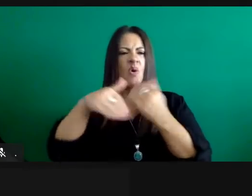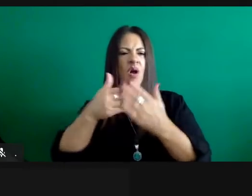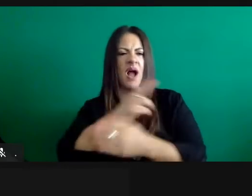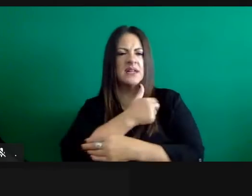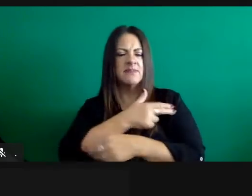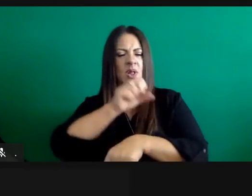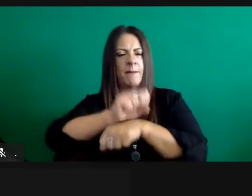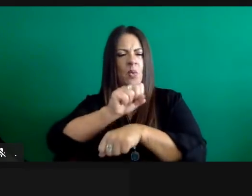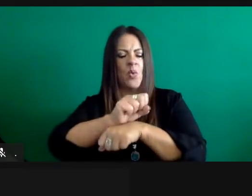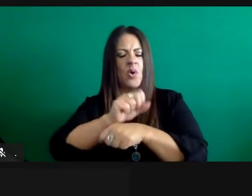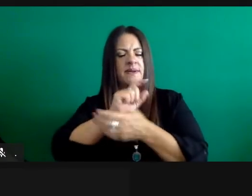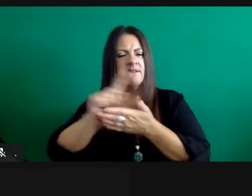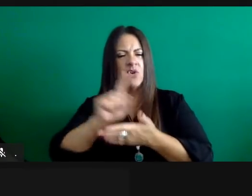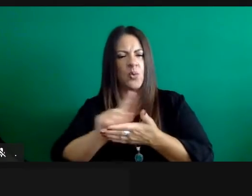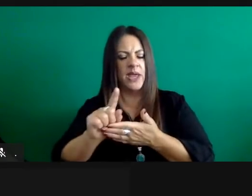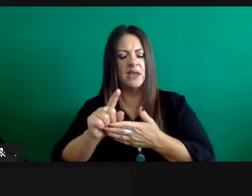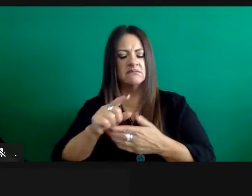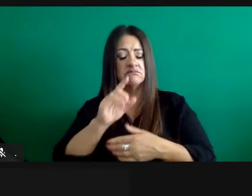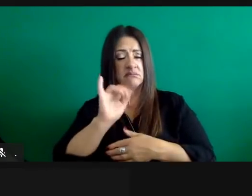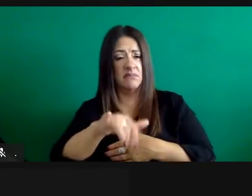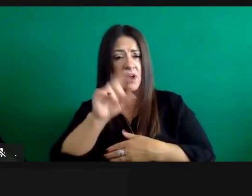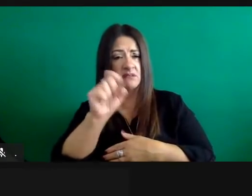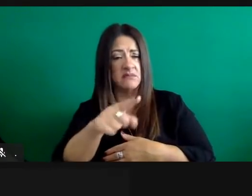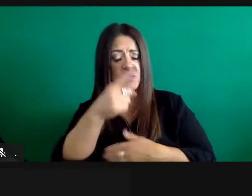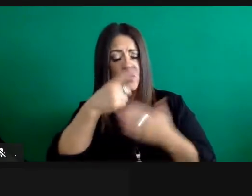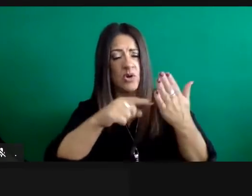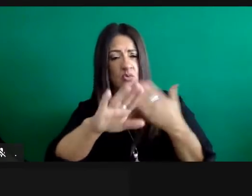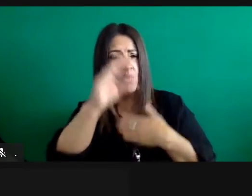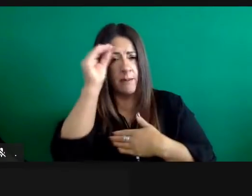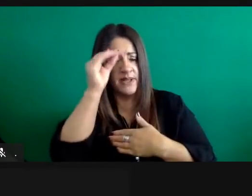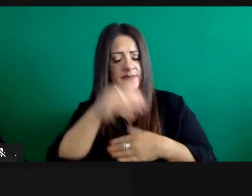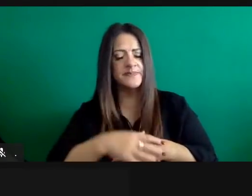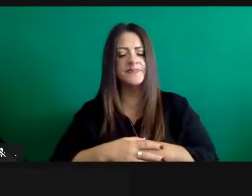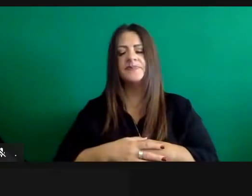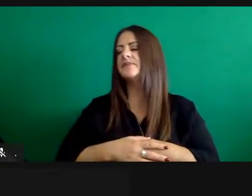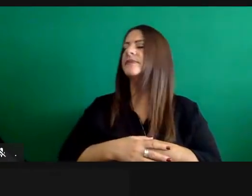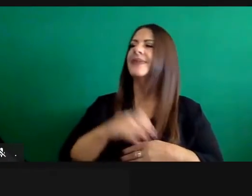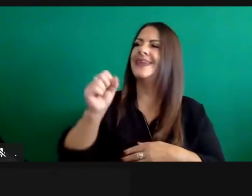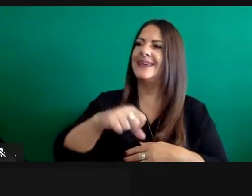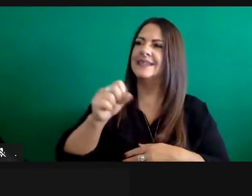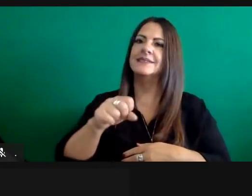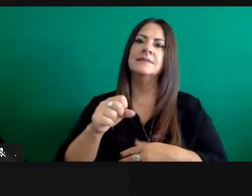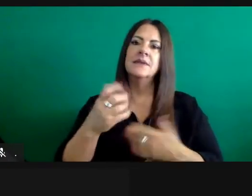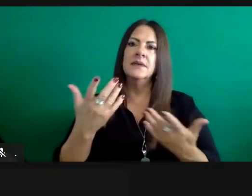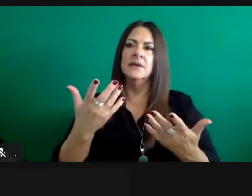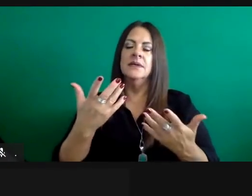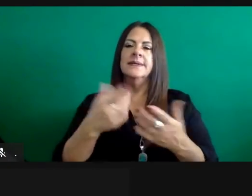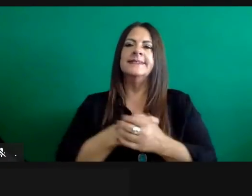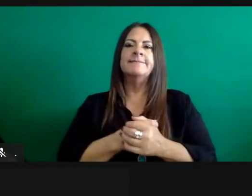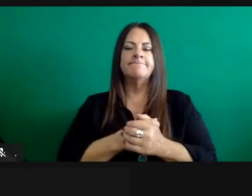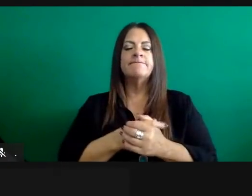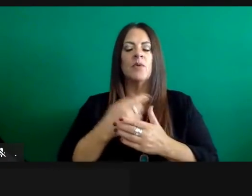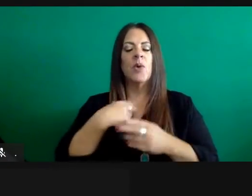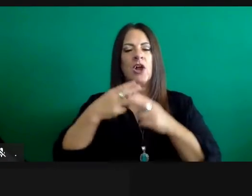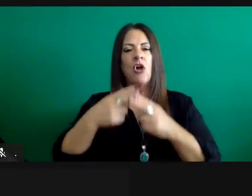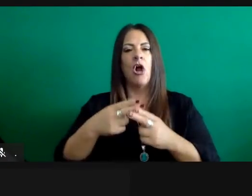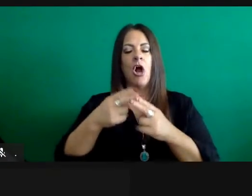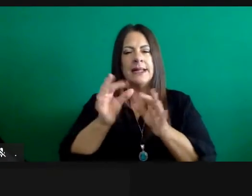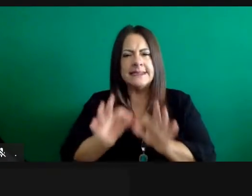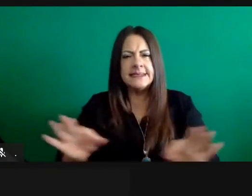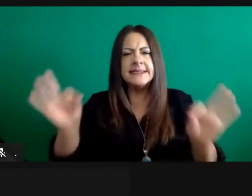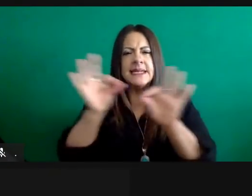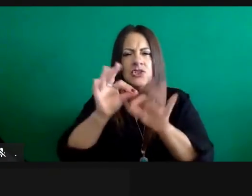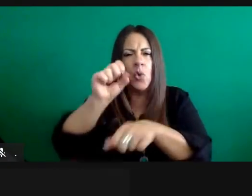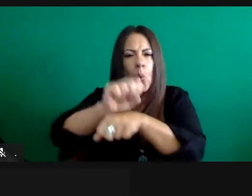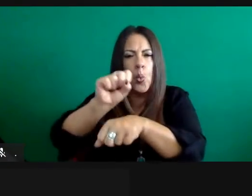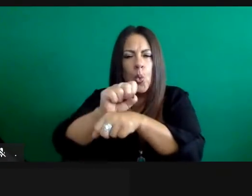First, so many of the different what we've called essential workplaces,